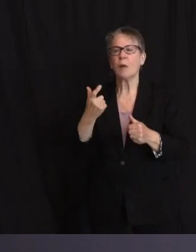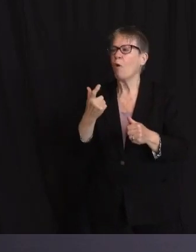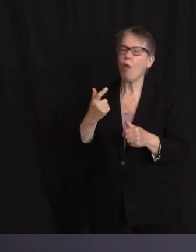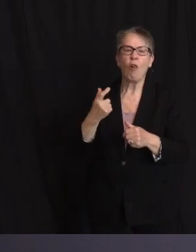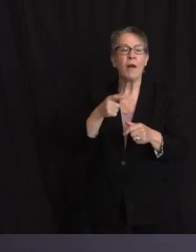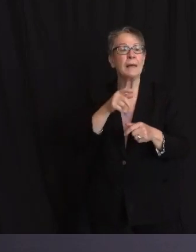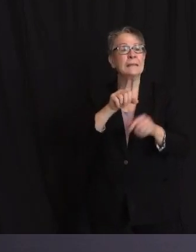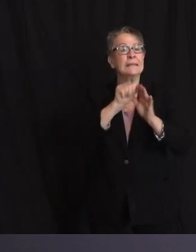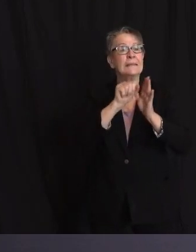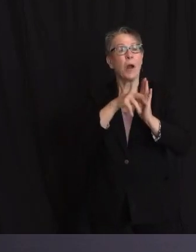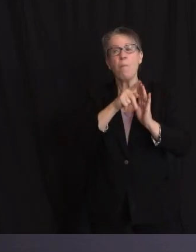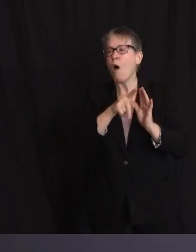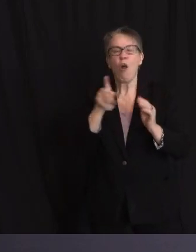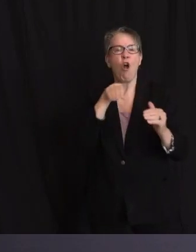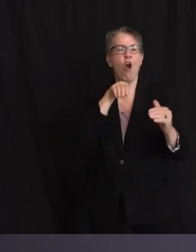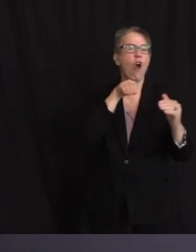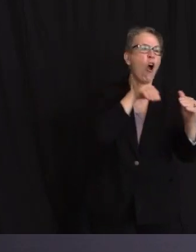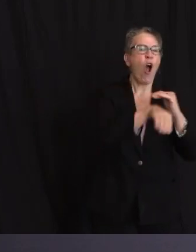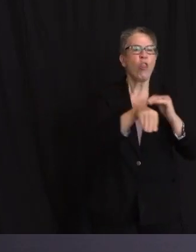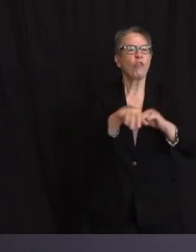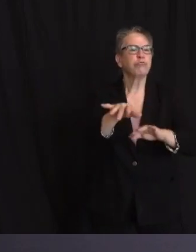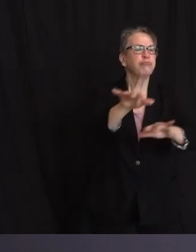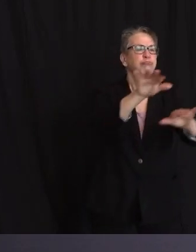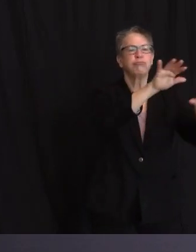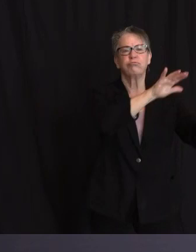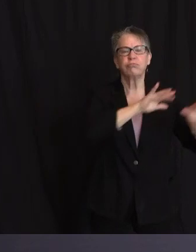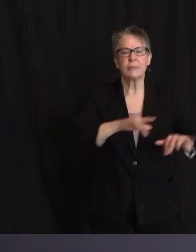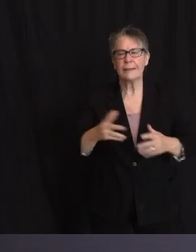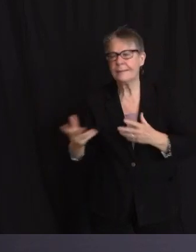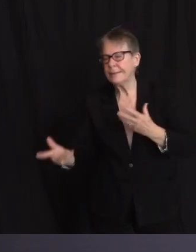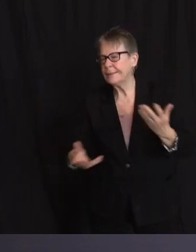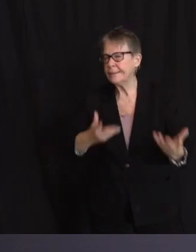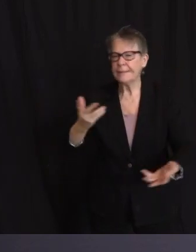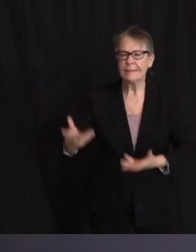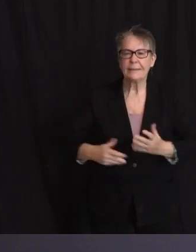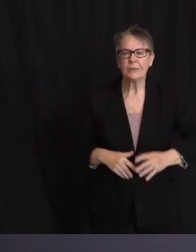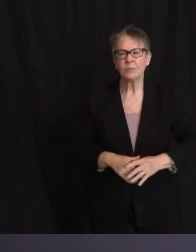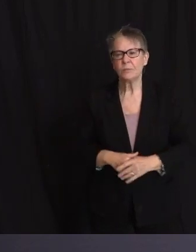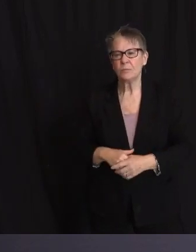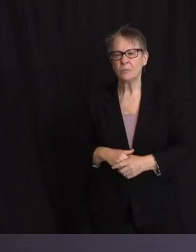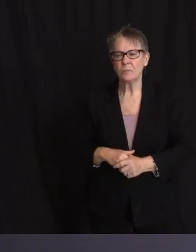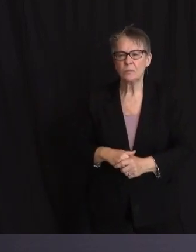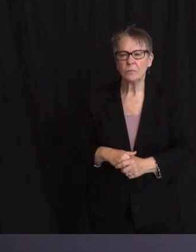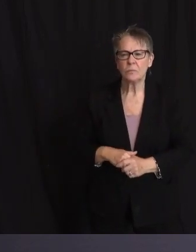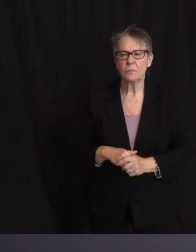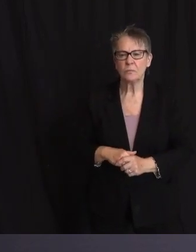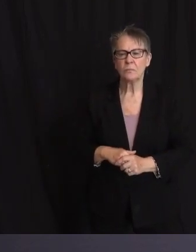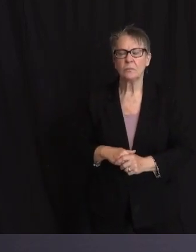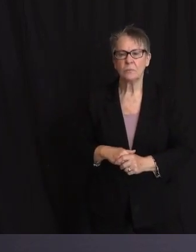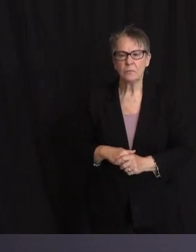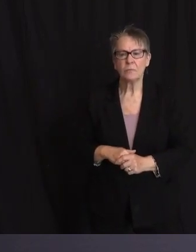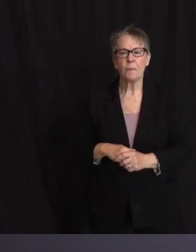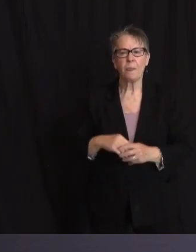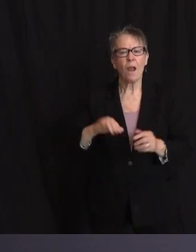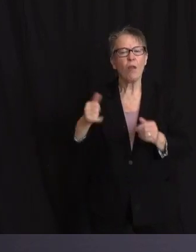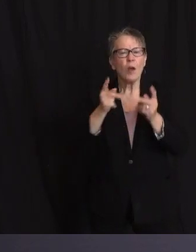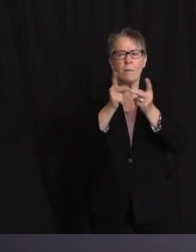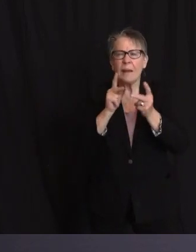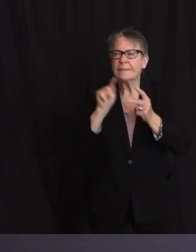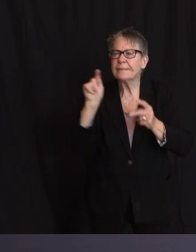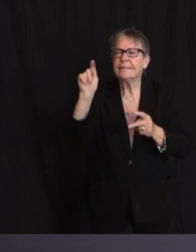violation. Jersey City, another subject, actually 7 subjects charged with being in a closed park. In Plainfield,